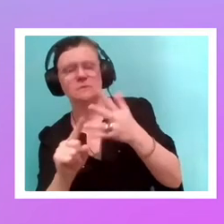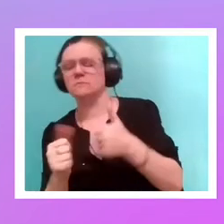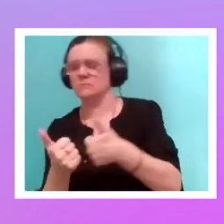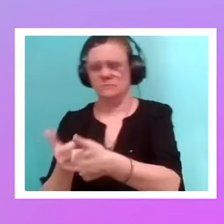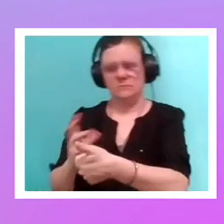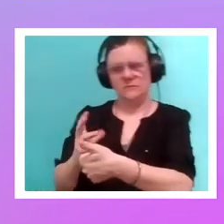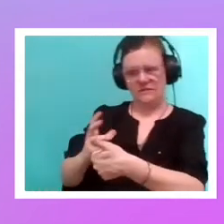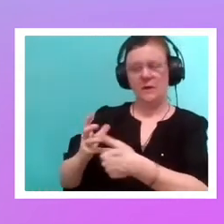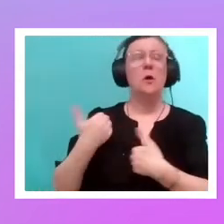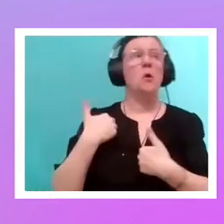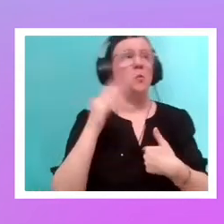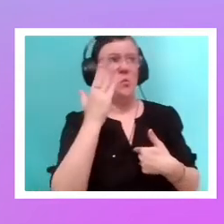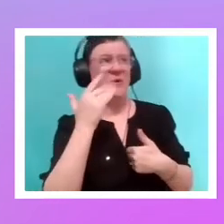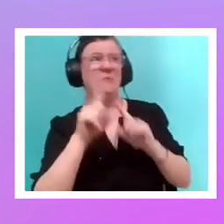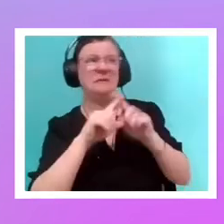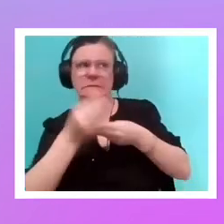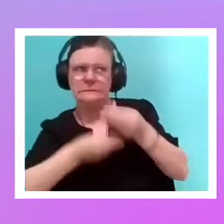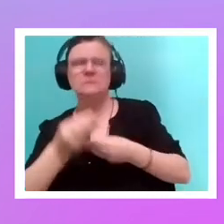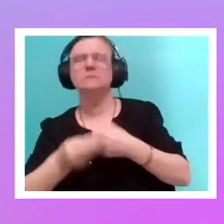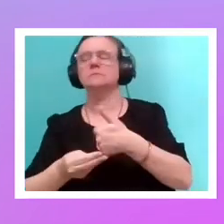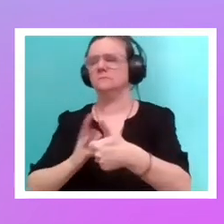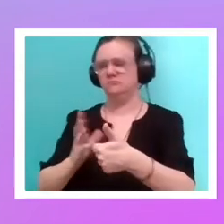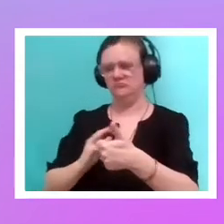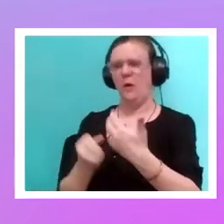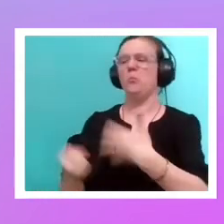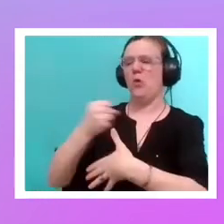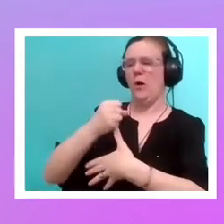things accessible.